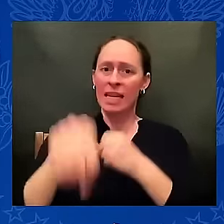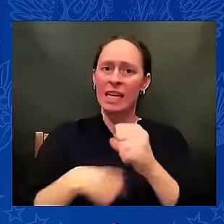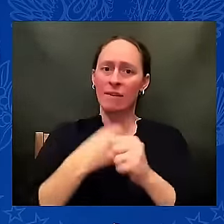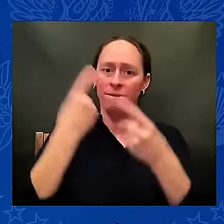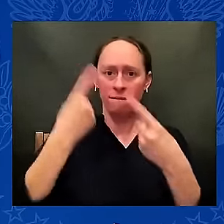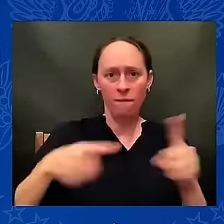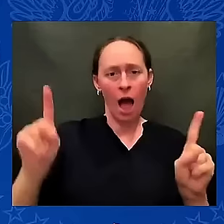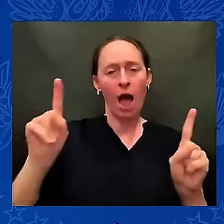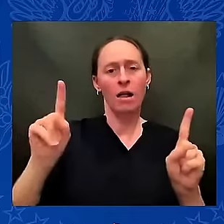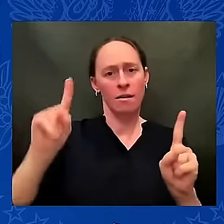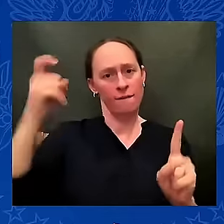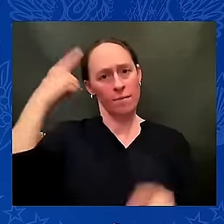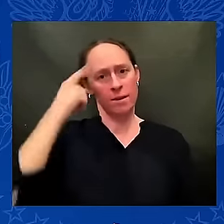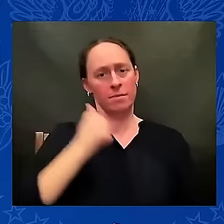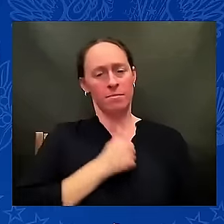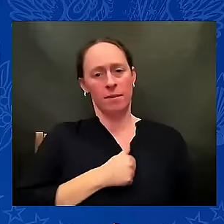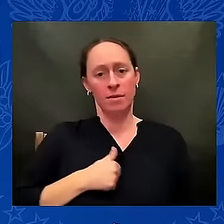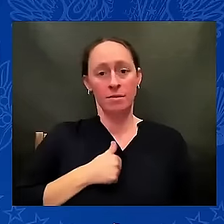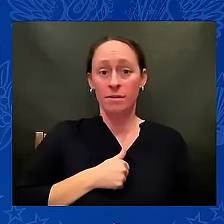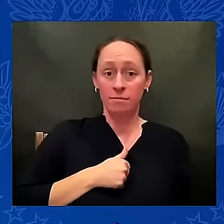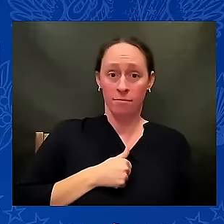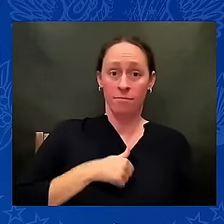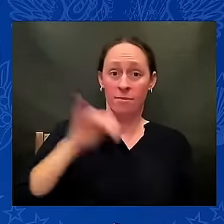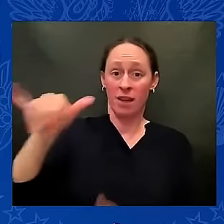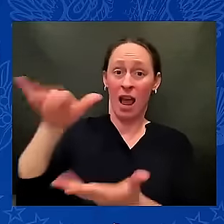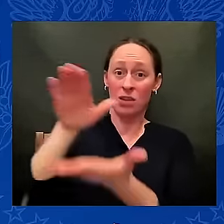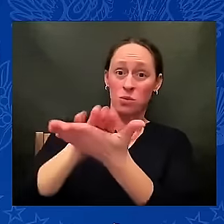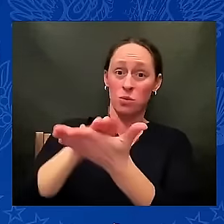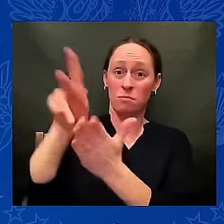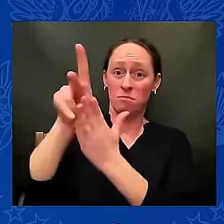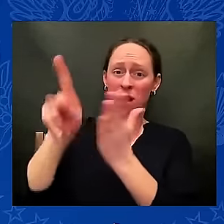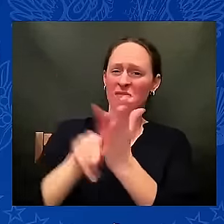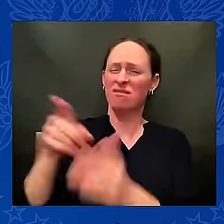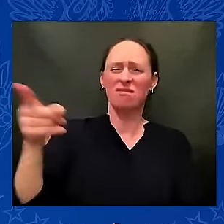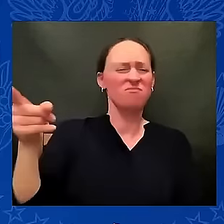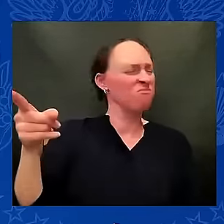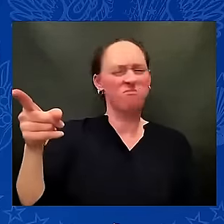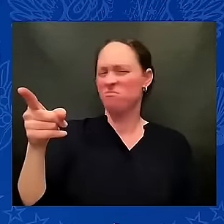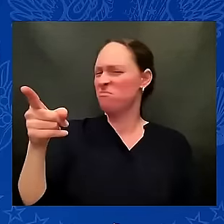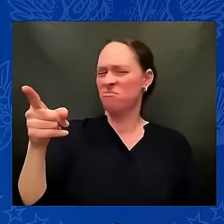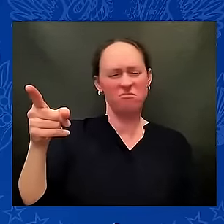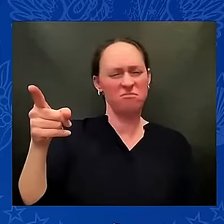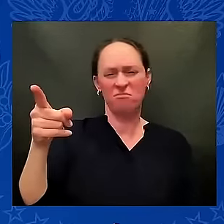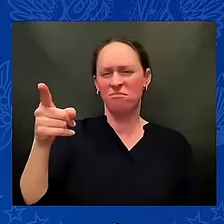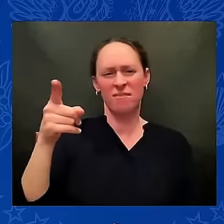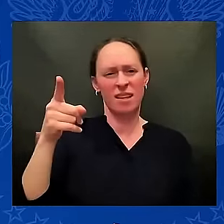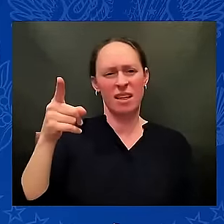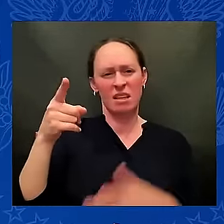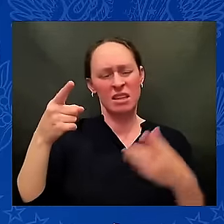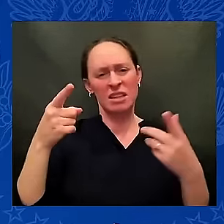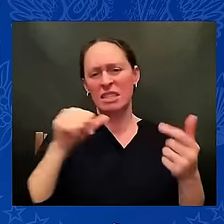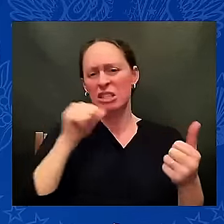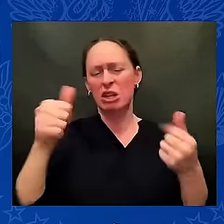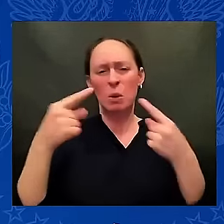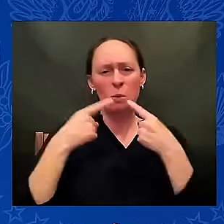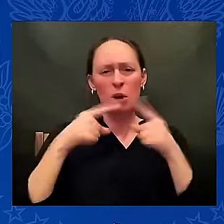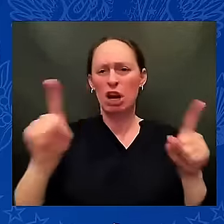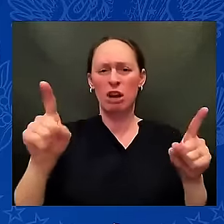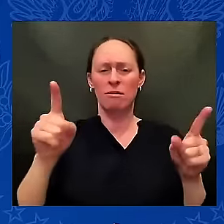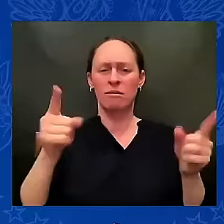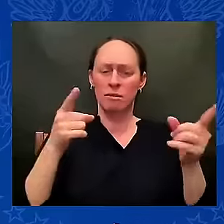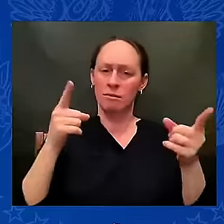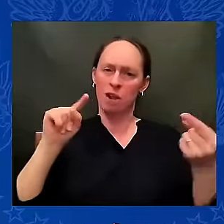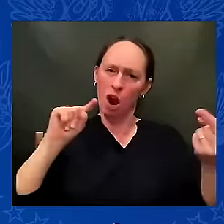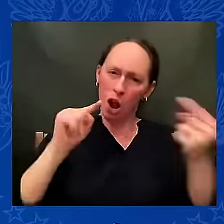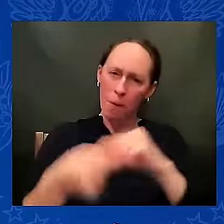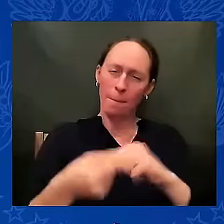has caused, will always be a significant mark of shame, a blot on American history.